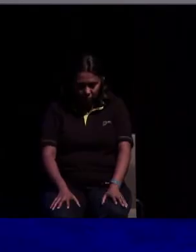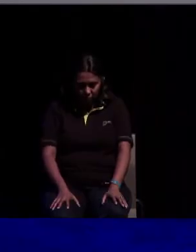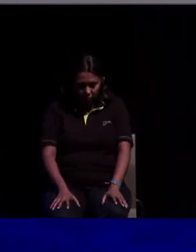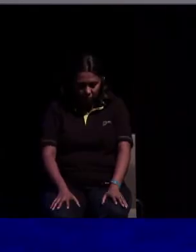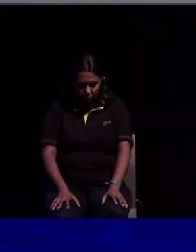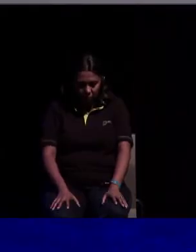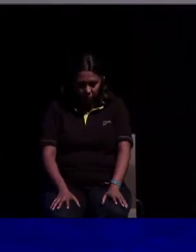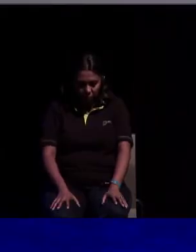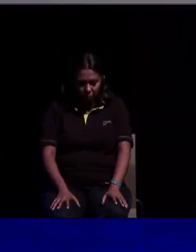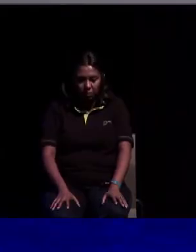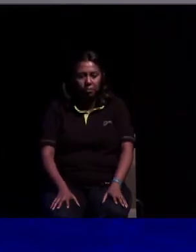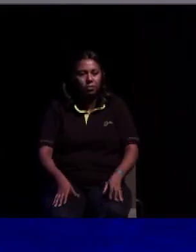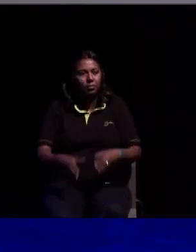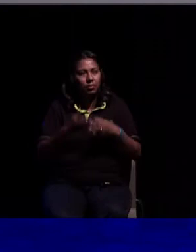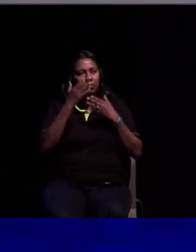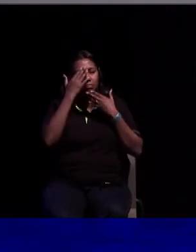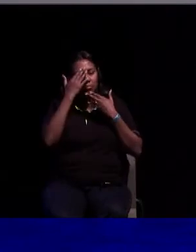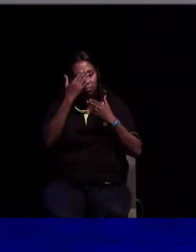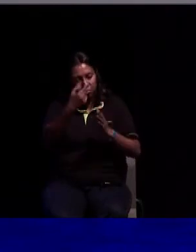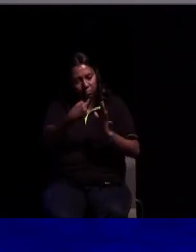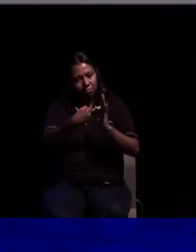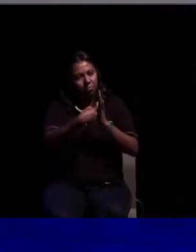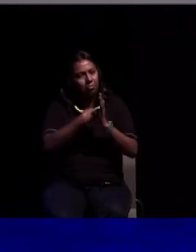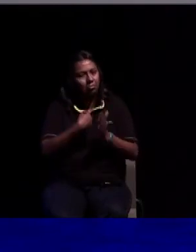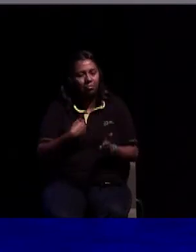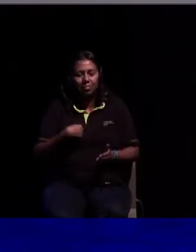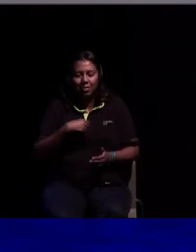Thank you for that question. It's something I'd love to talk about.